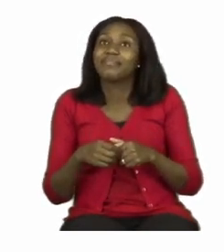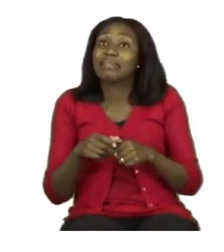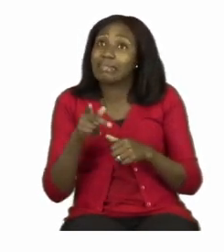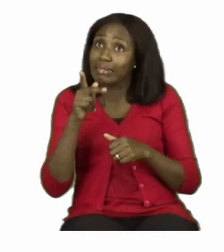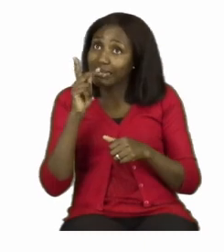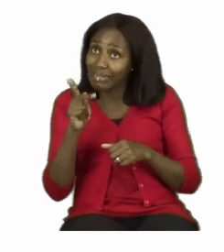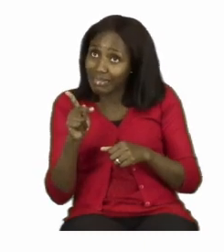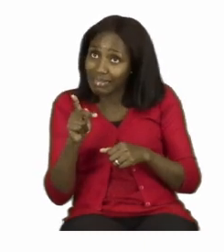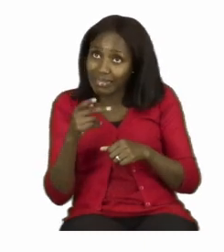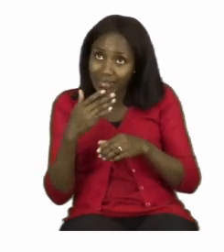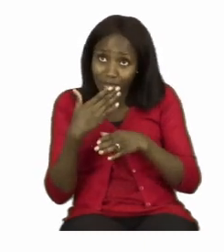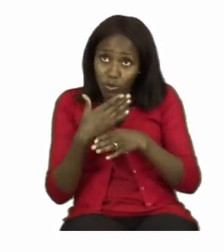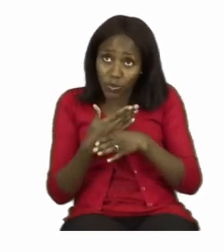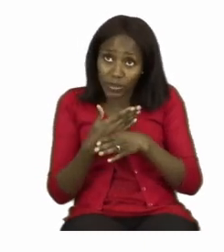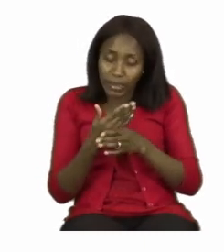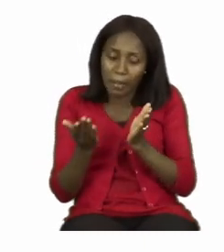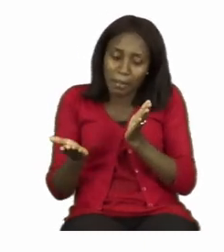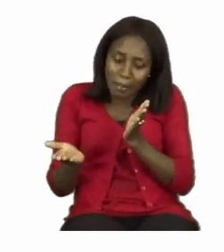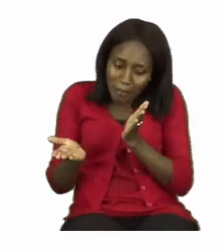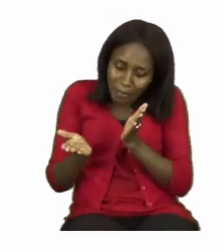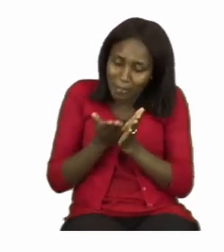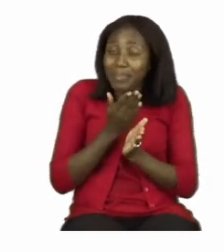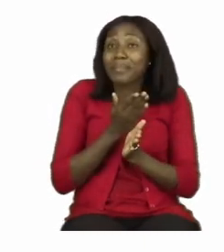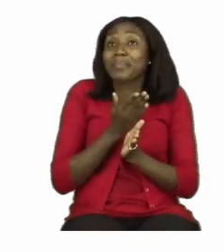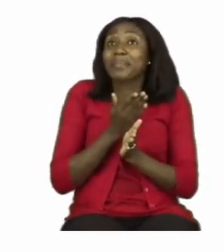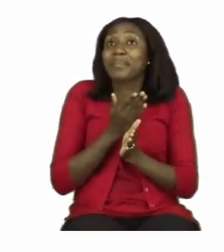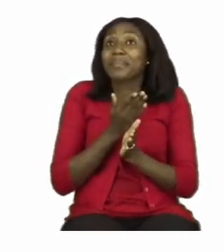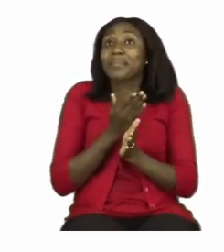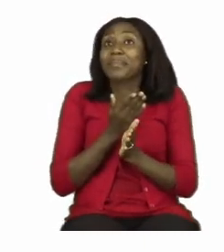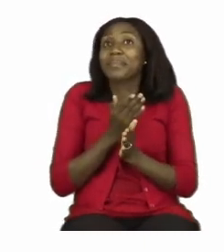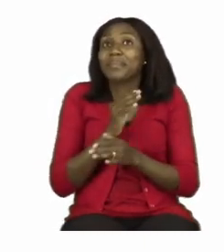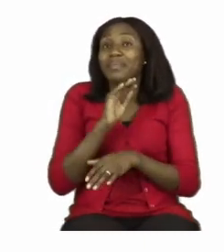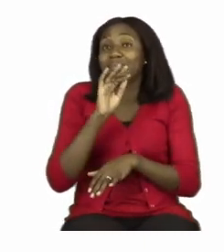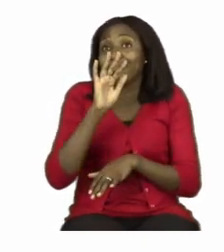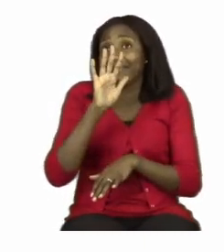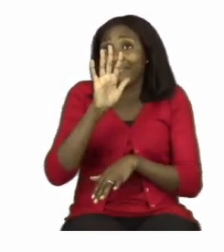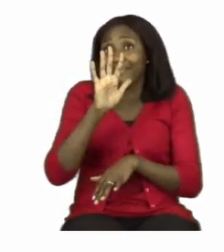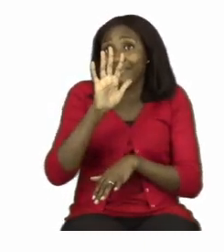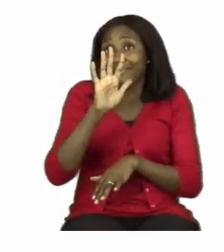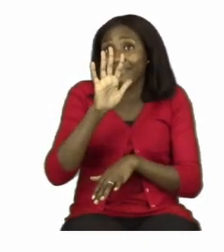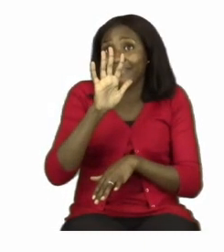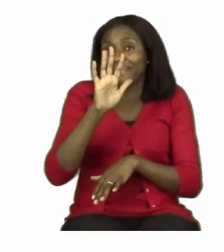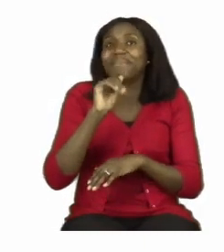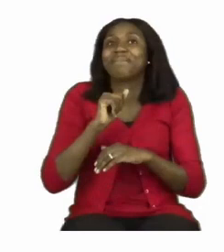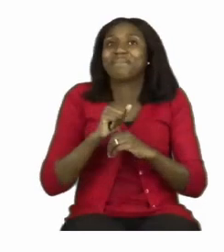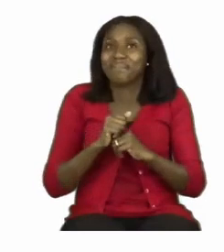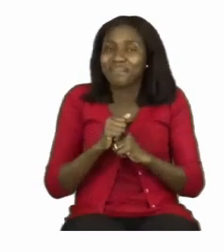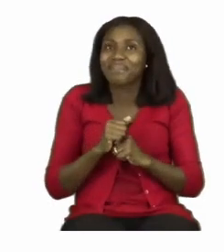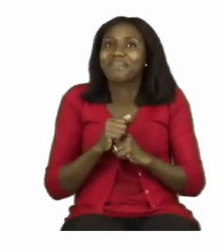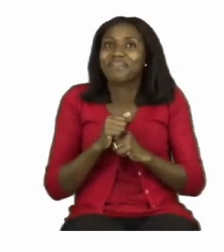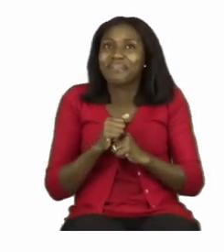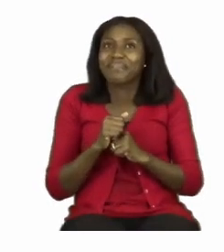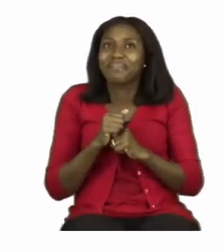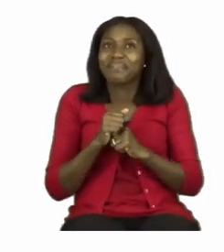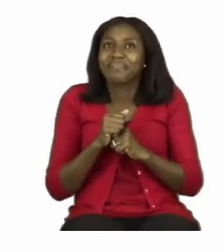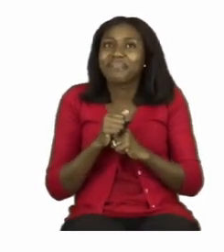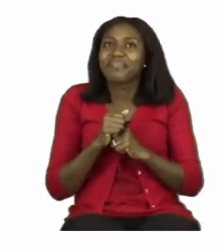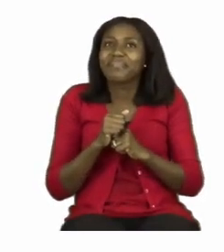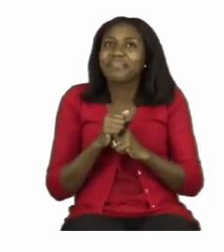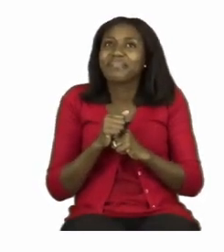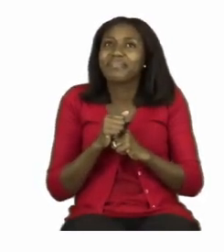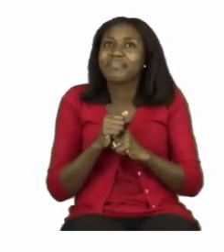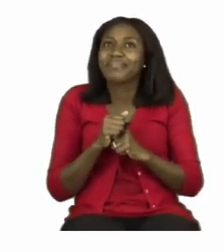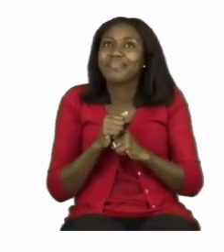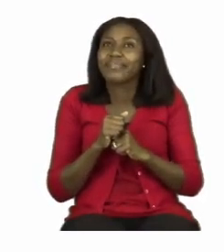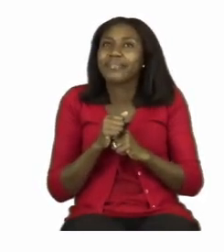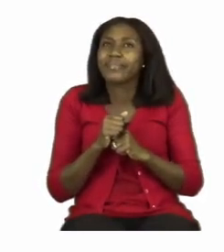girls, we can go to the next activity on page 5. On page 5,